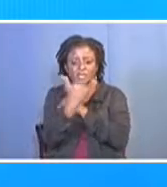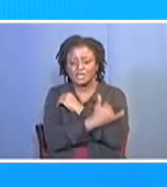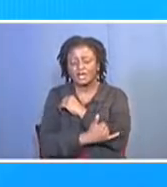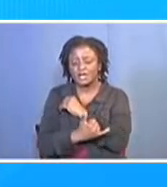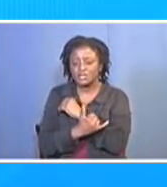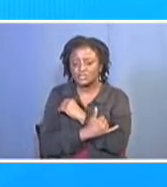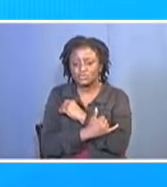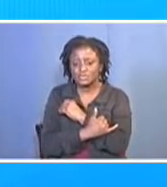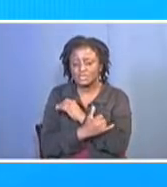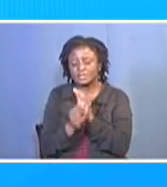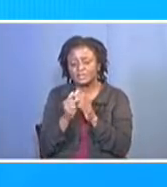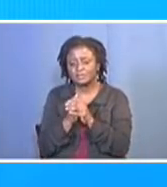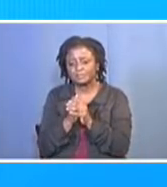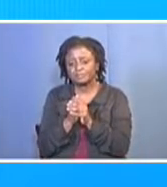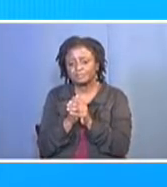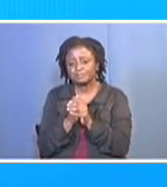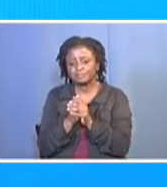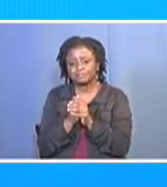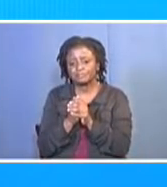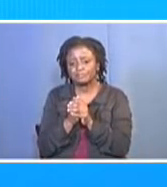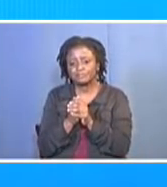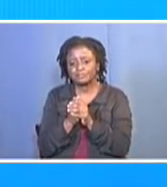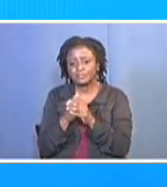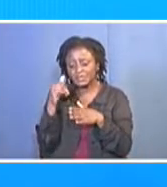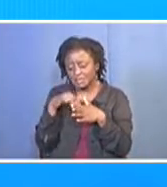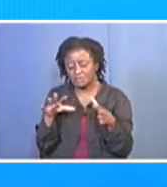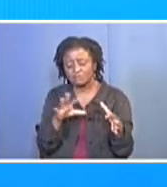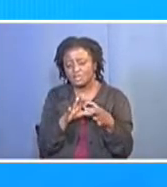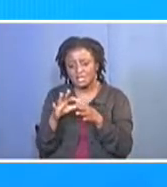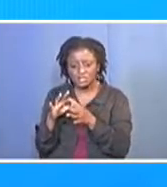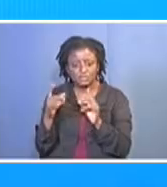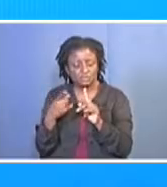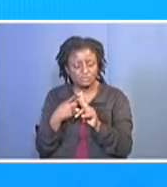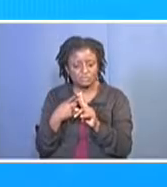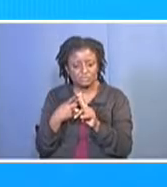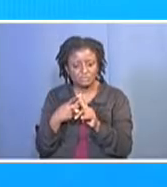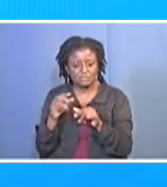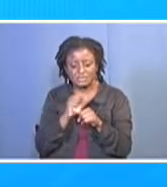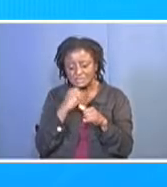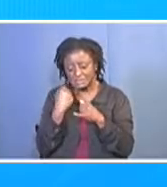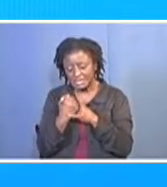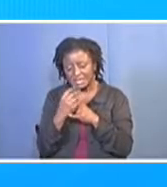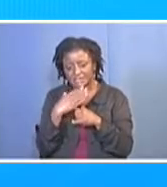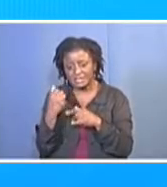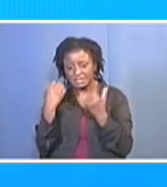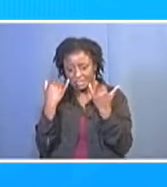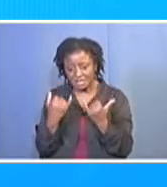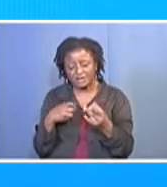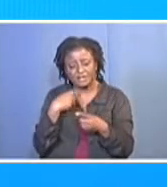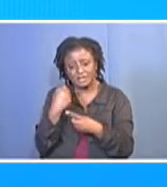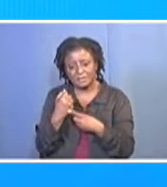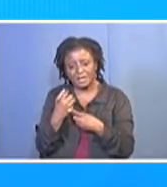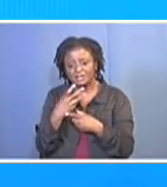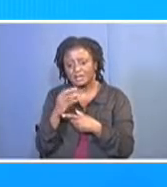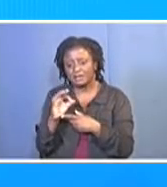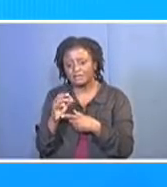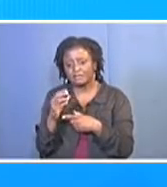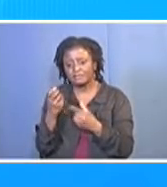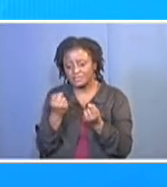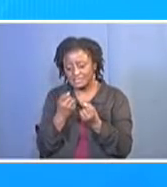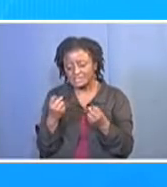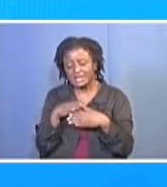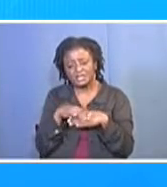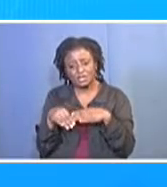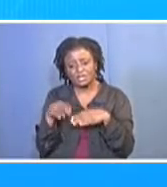of the size and current impact of the Sand Dollar in the economy, we